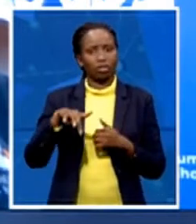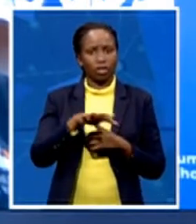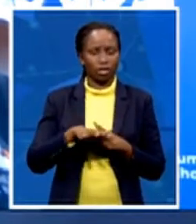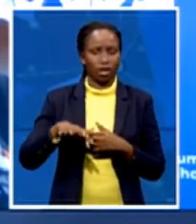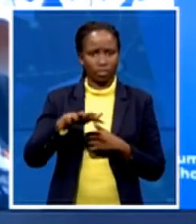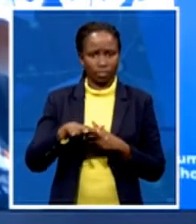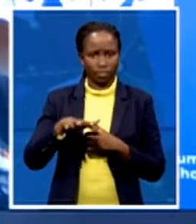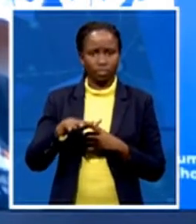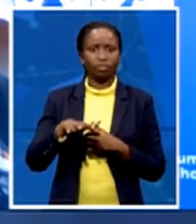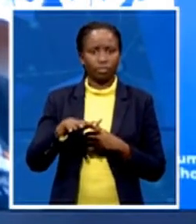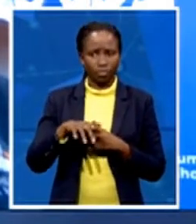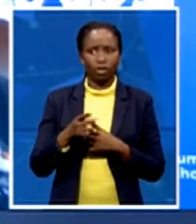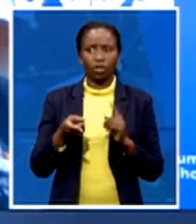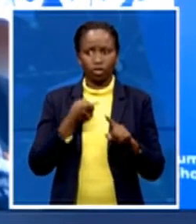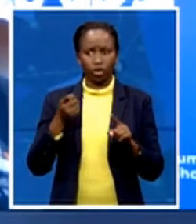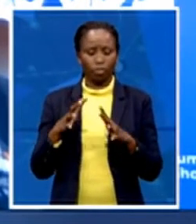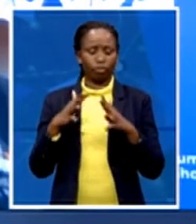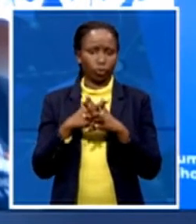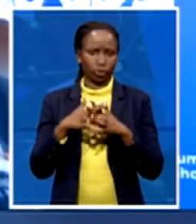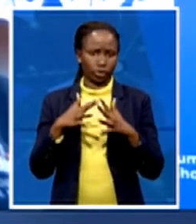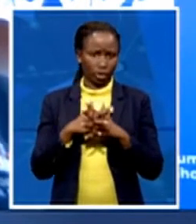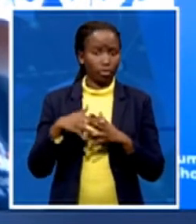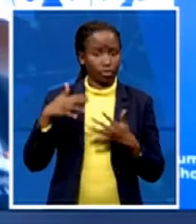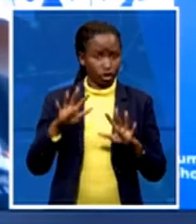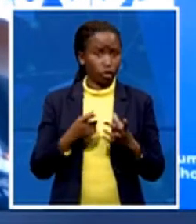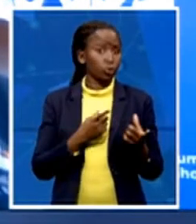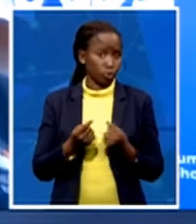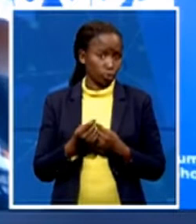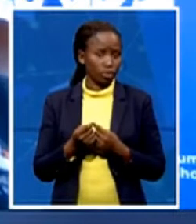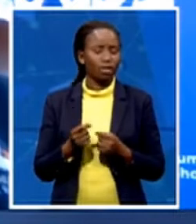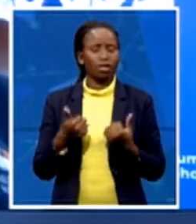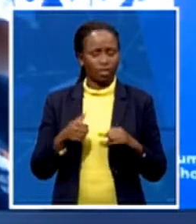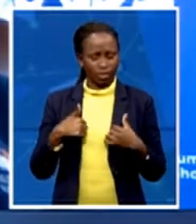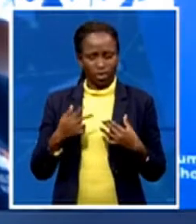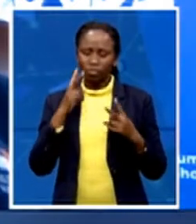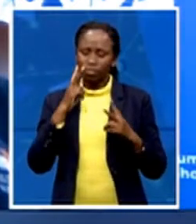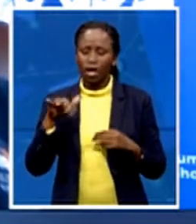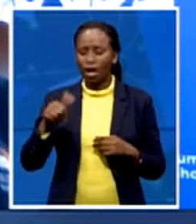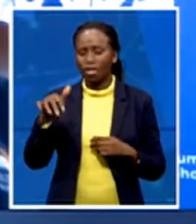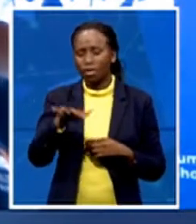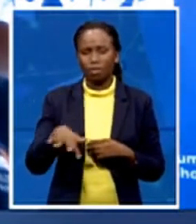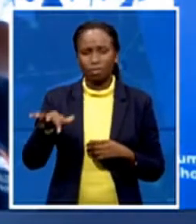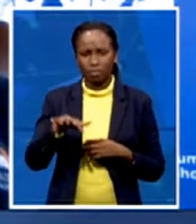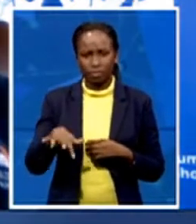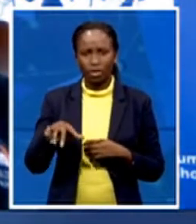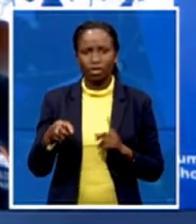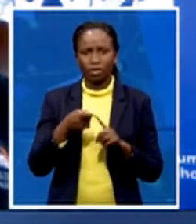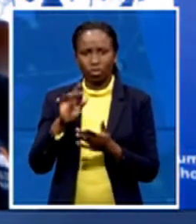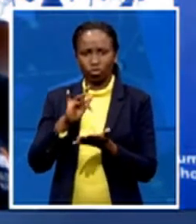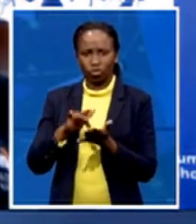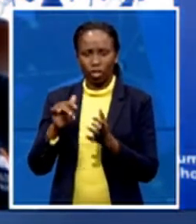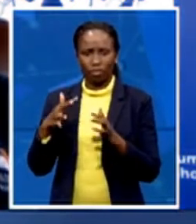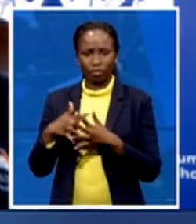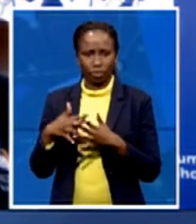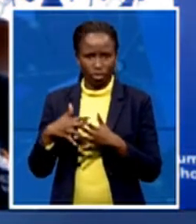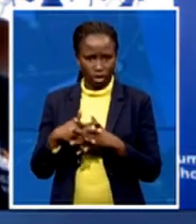this week, I've been to other areas like Central Karoo, Laingsburg, in the Klein Swartberg farms,